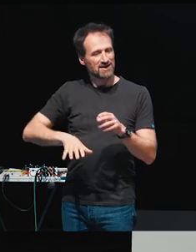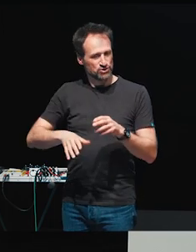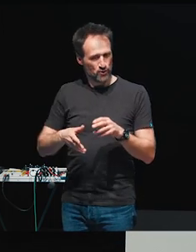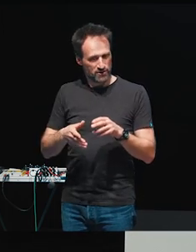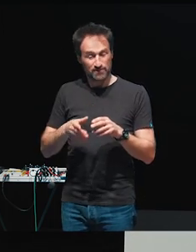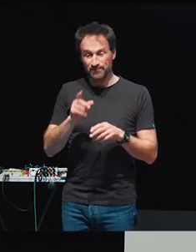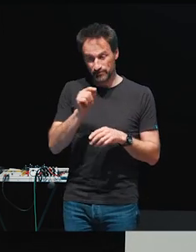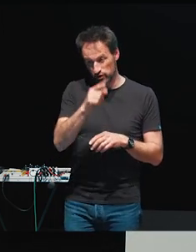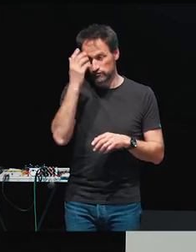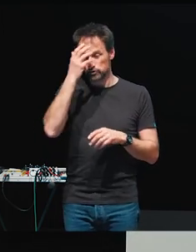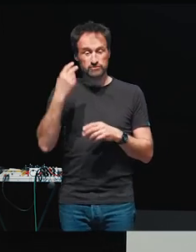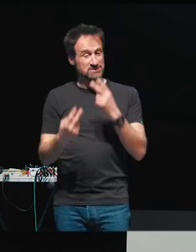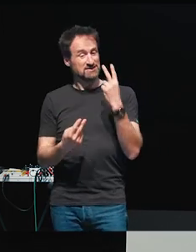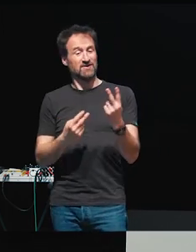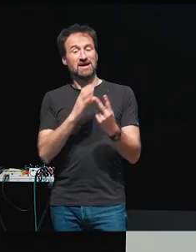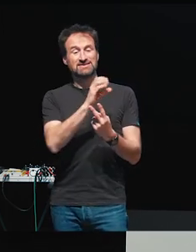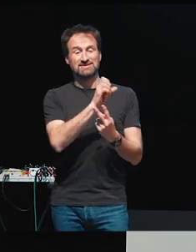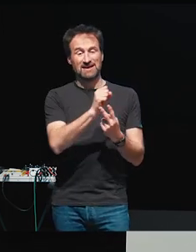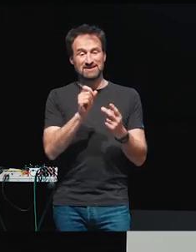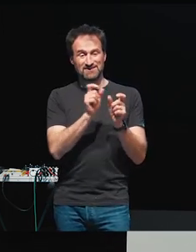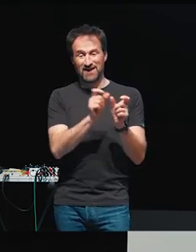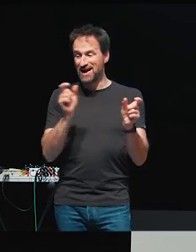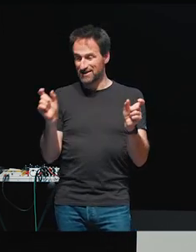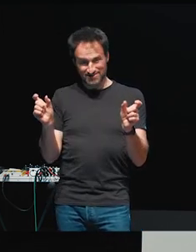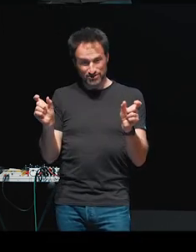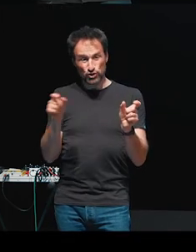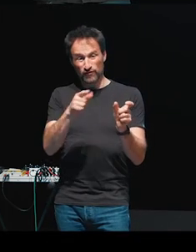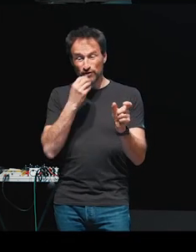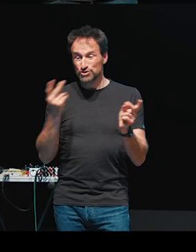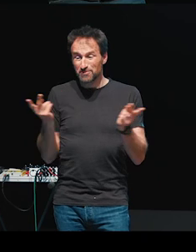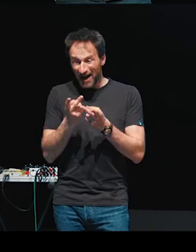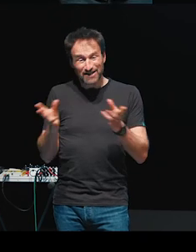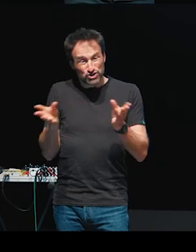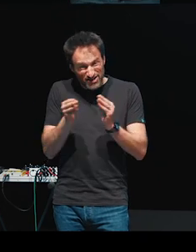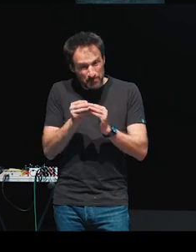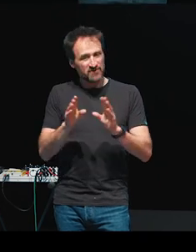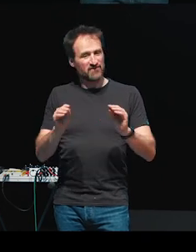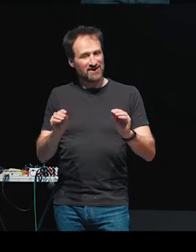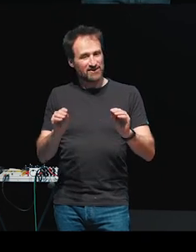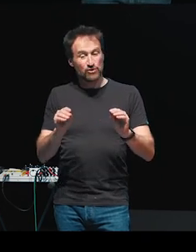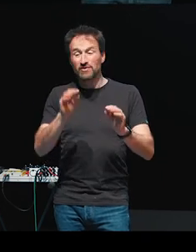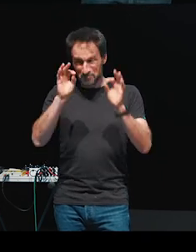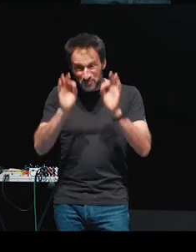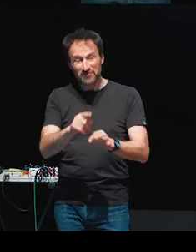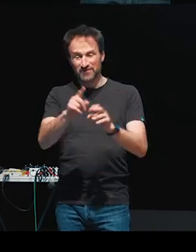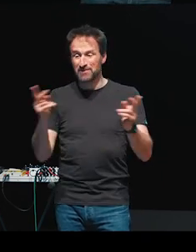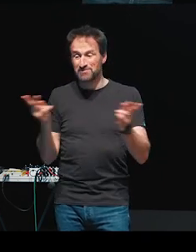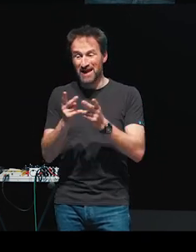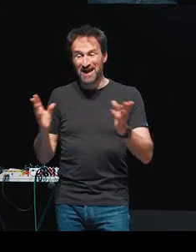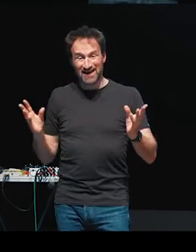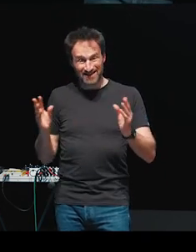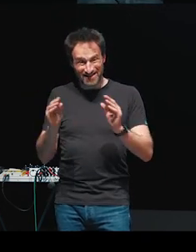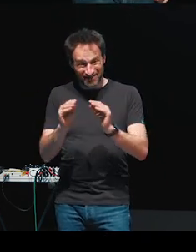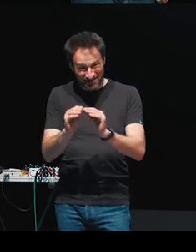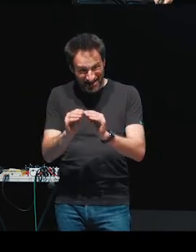two CSS files and where you try to use them together. And in the moment where you use them together, hell